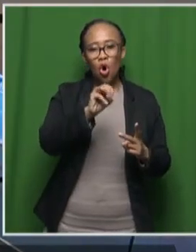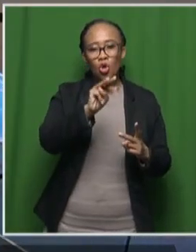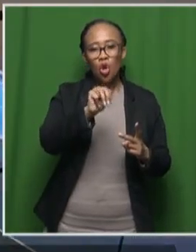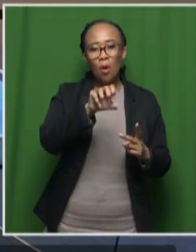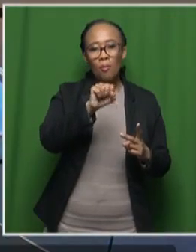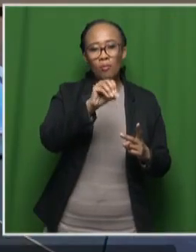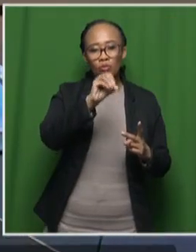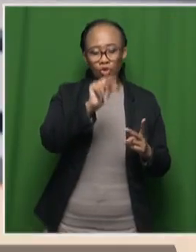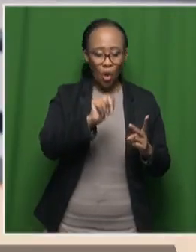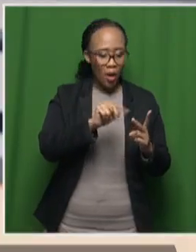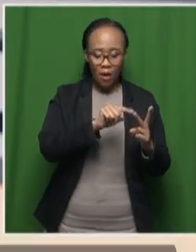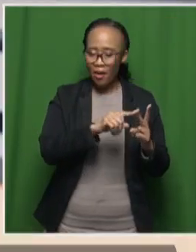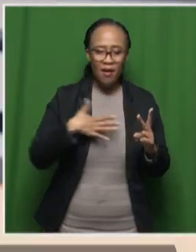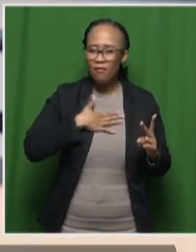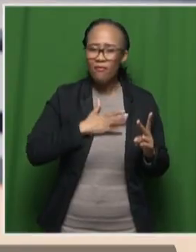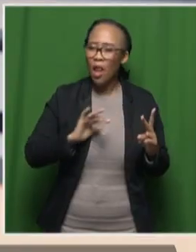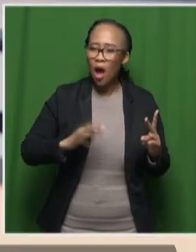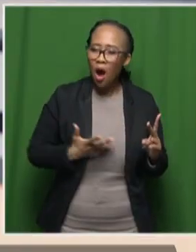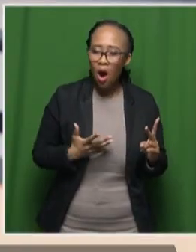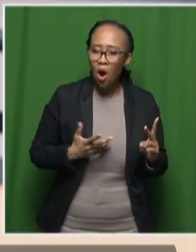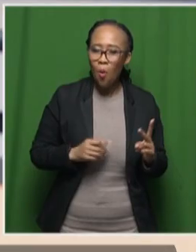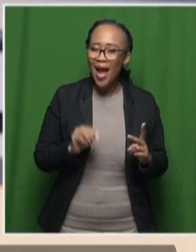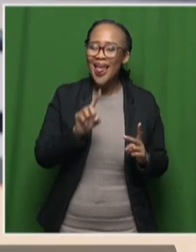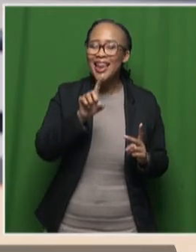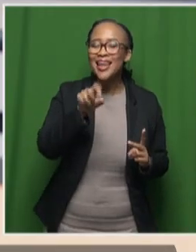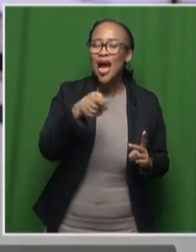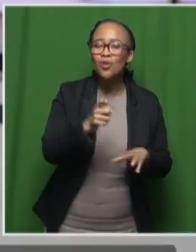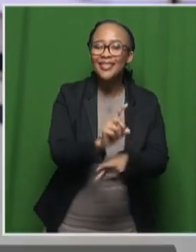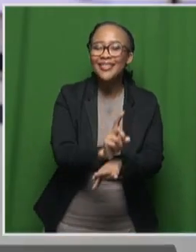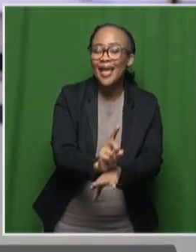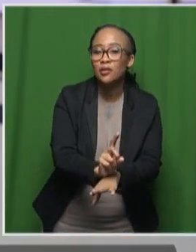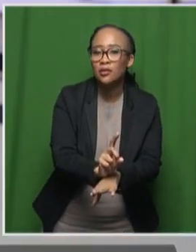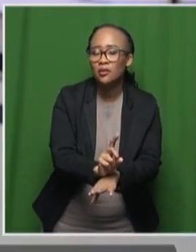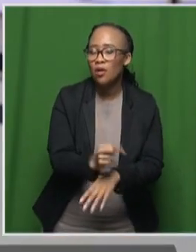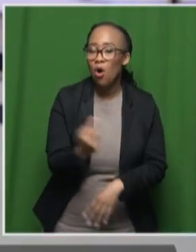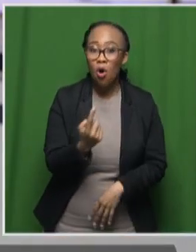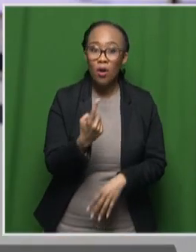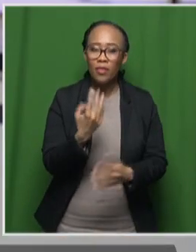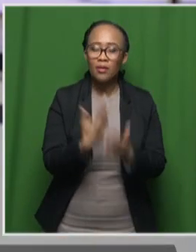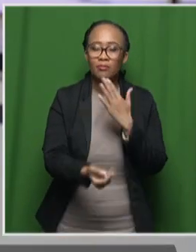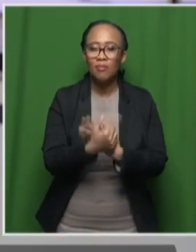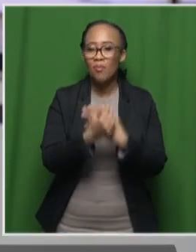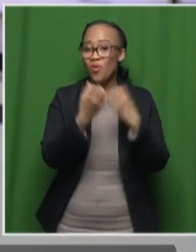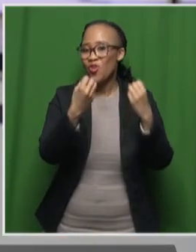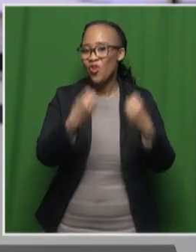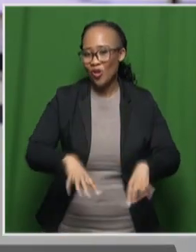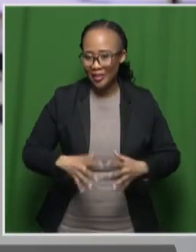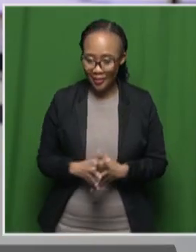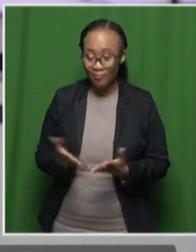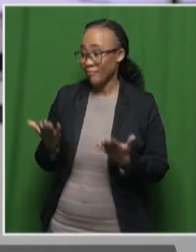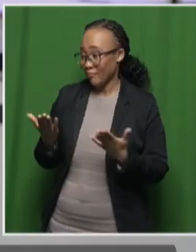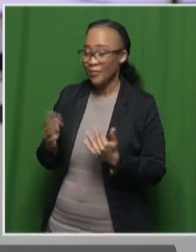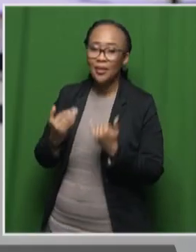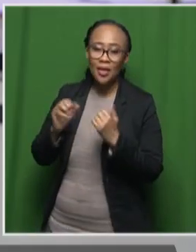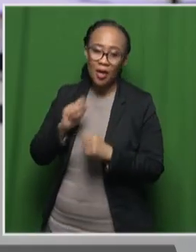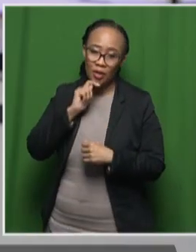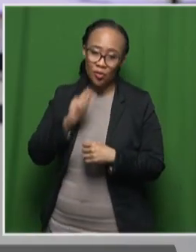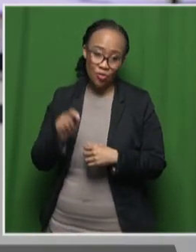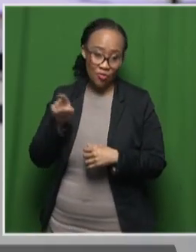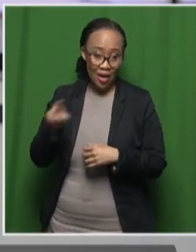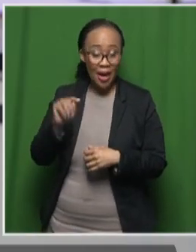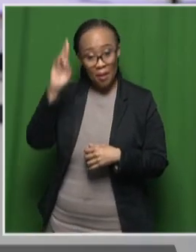by what, a thousandth of a second? Exactly, and I think if you look back at the race, he tensed up in that last 5 meters, and that's just